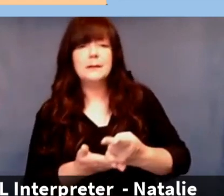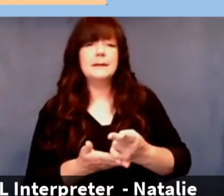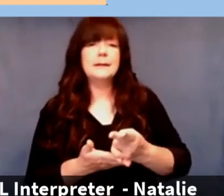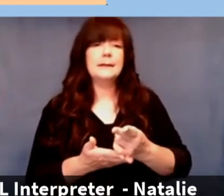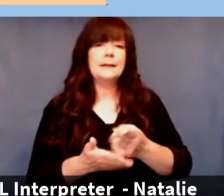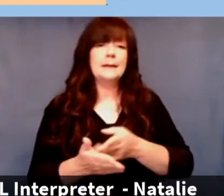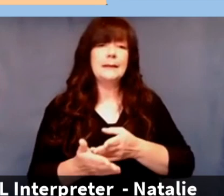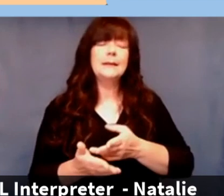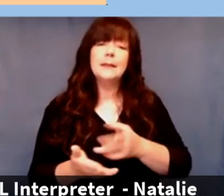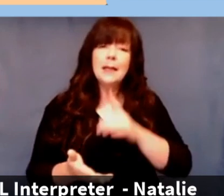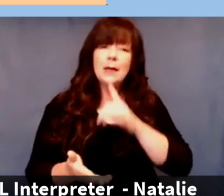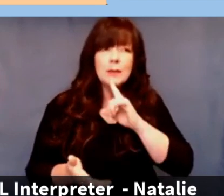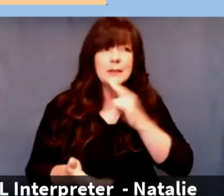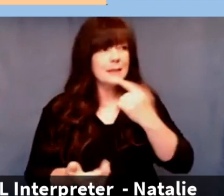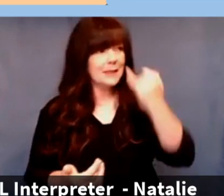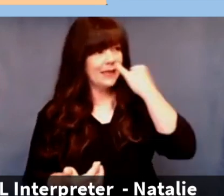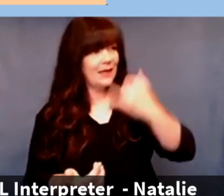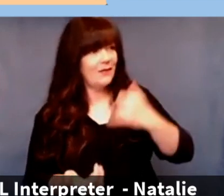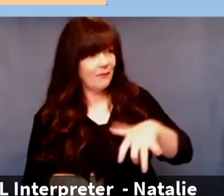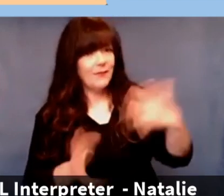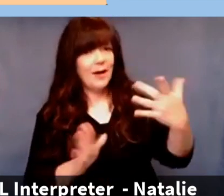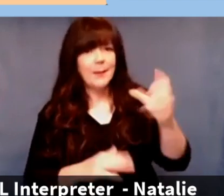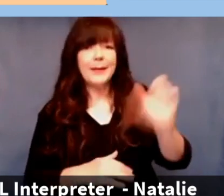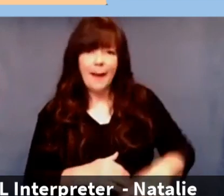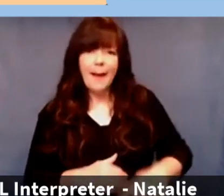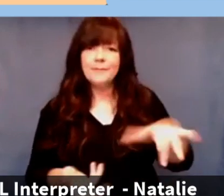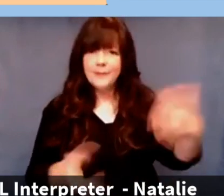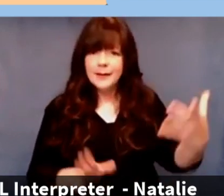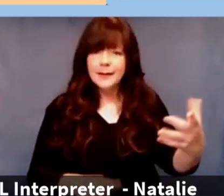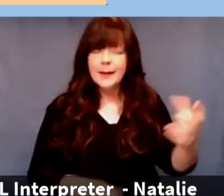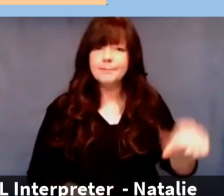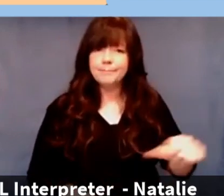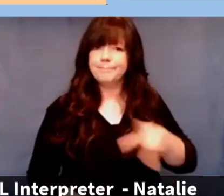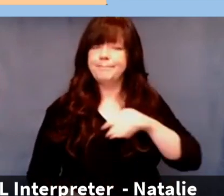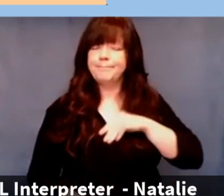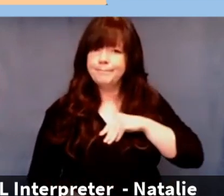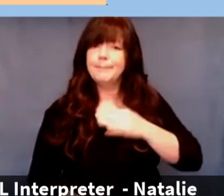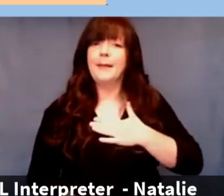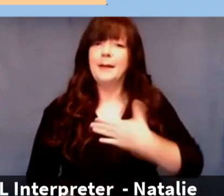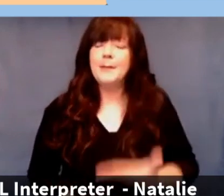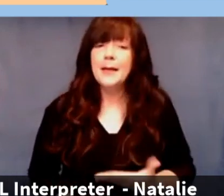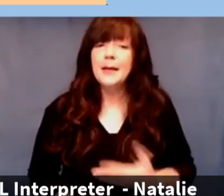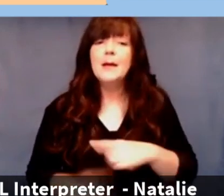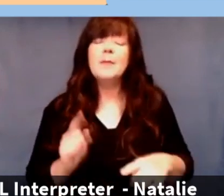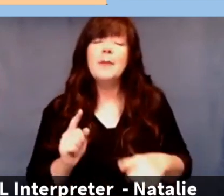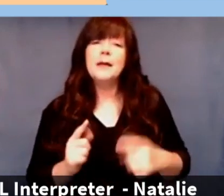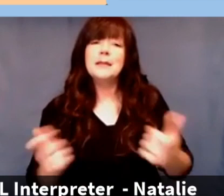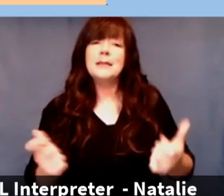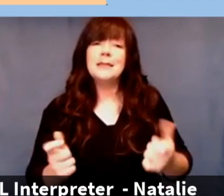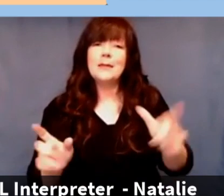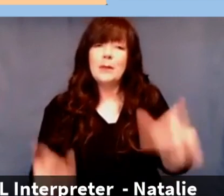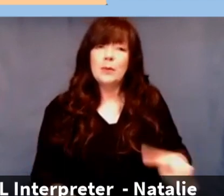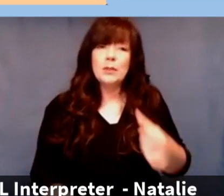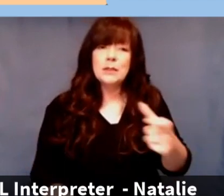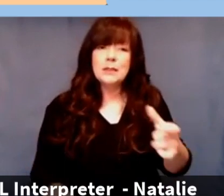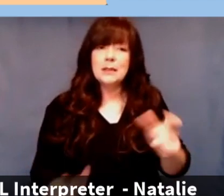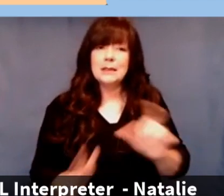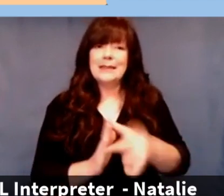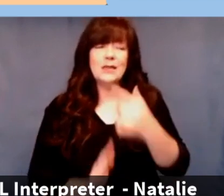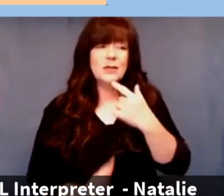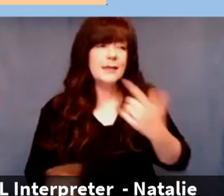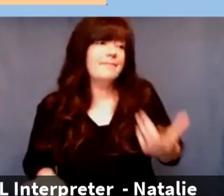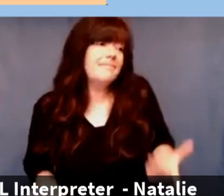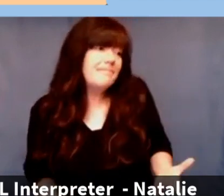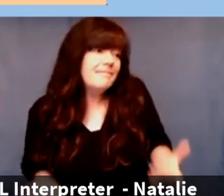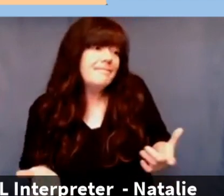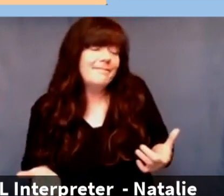yeah, when you fuck up, but then it takes, like, a big person to come back and be like, hey, listen, like, I